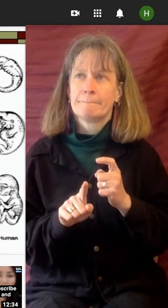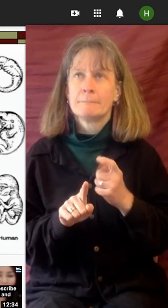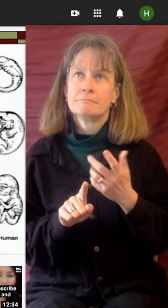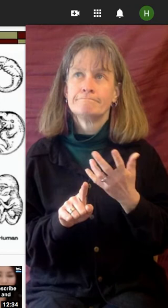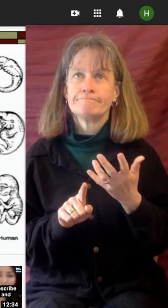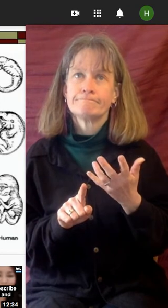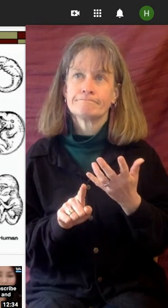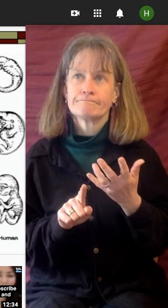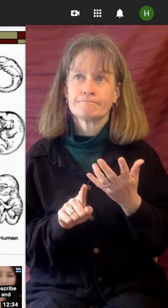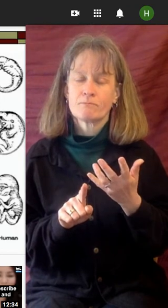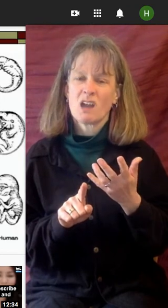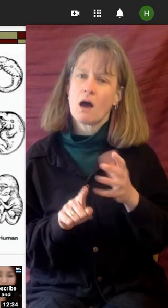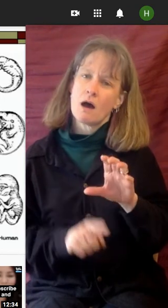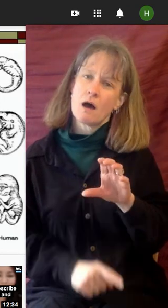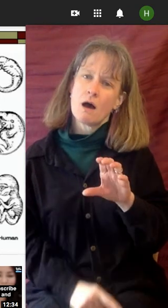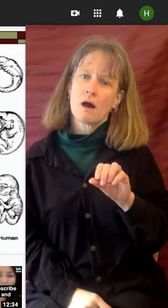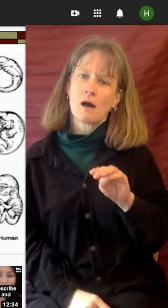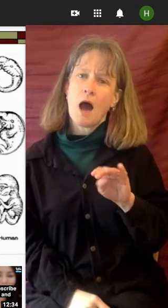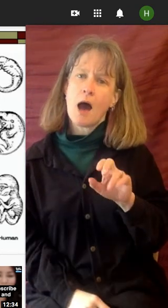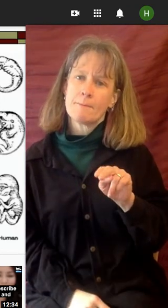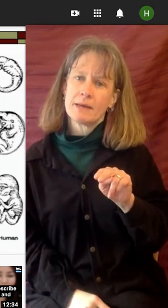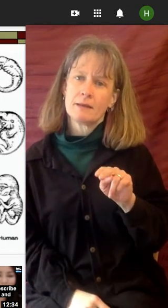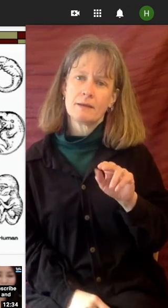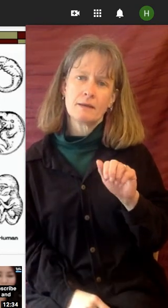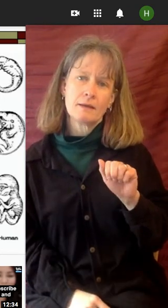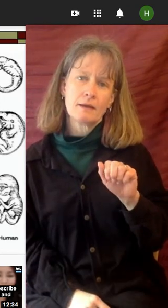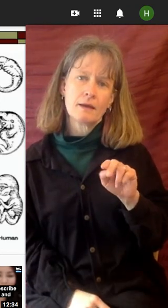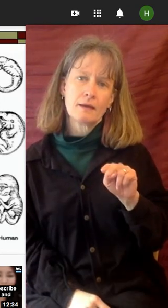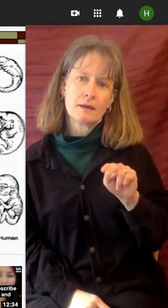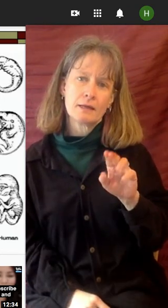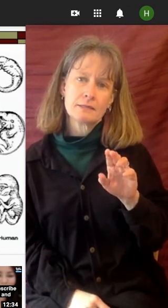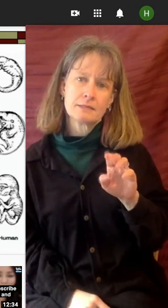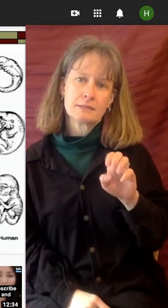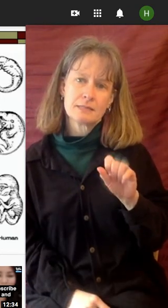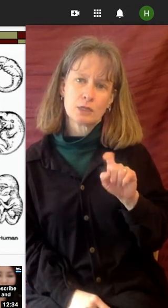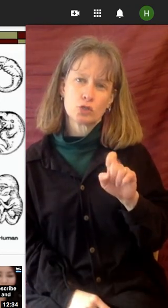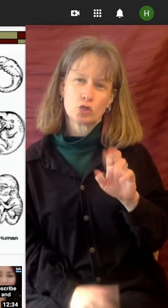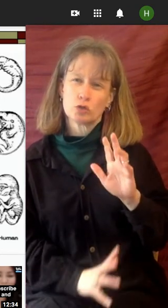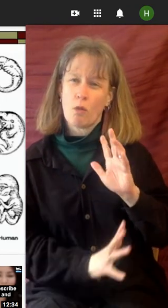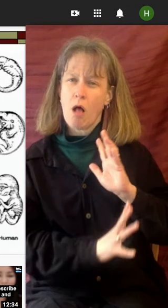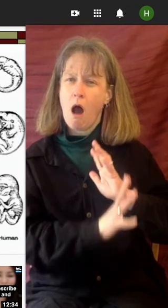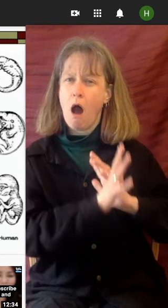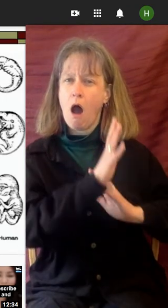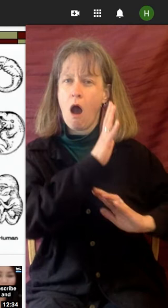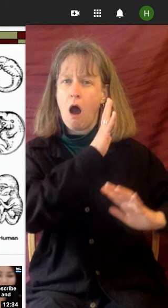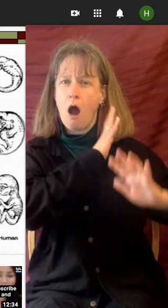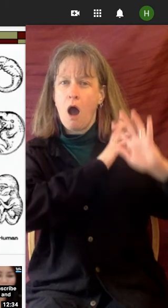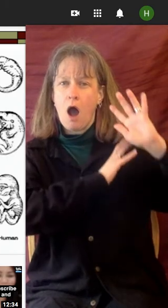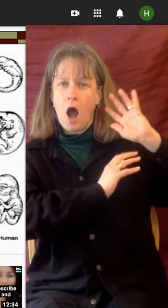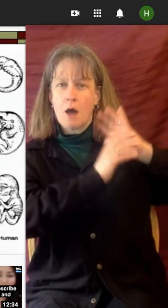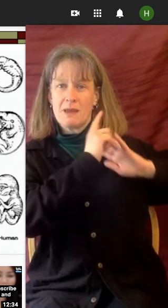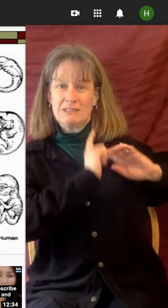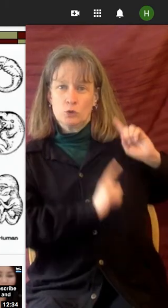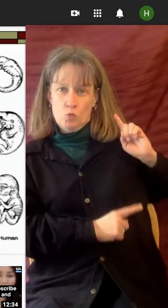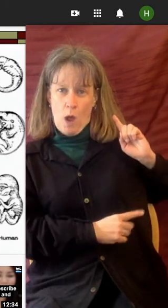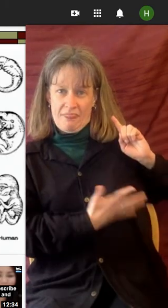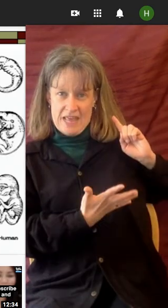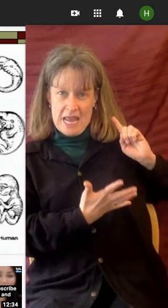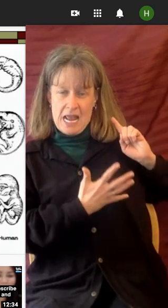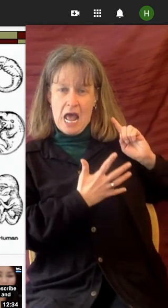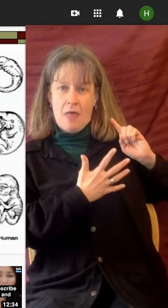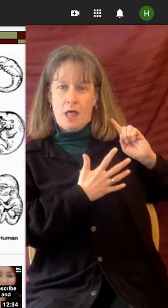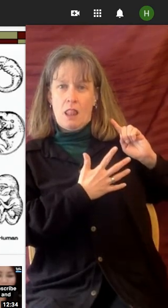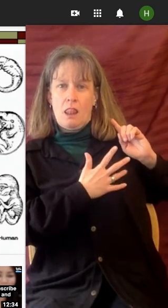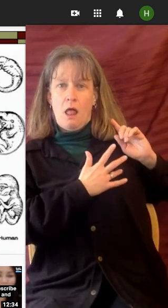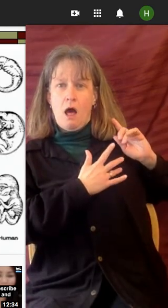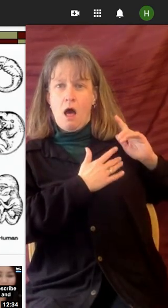a common ancestor. We all came from something and then branched off into